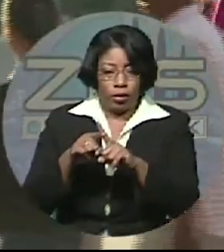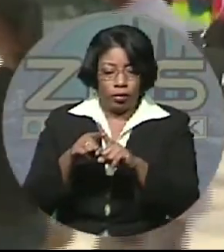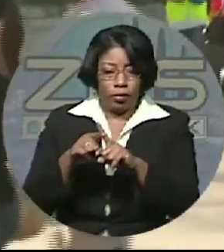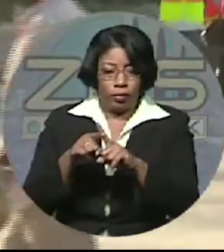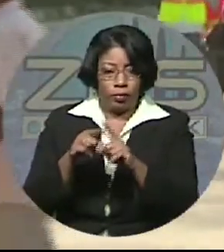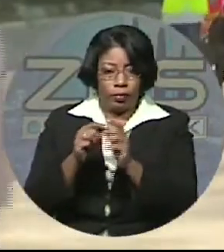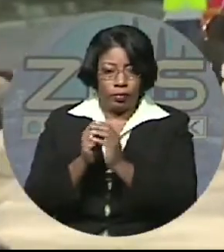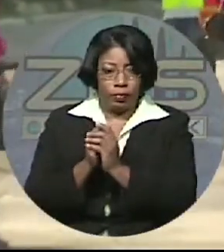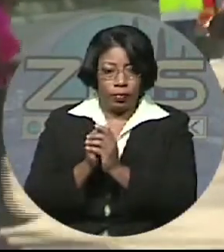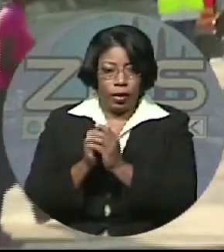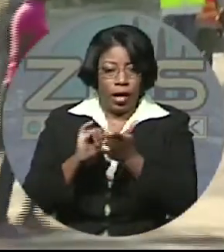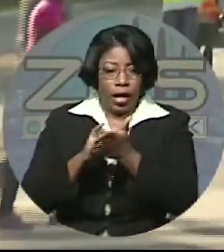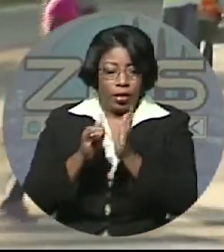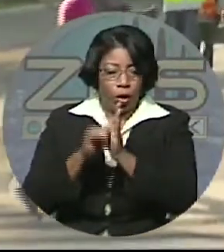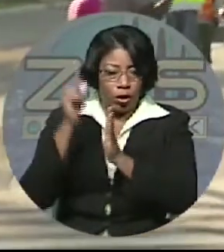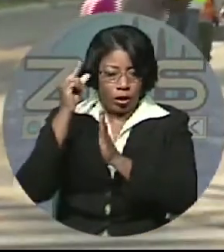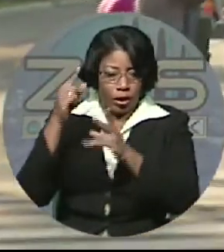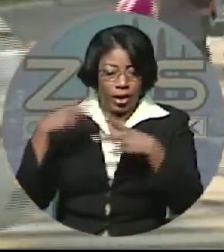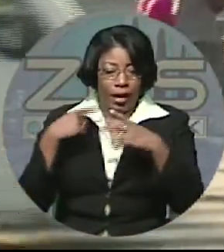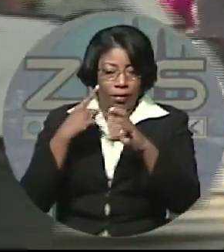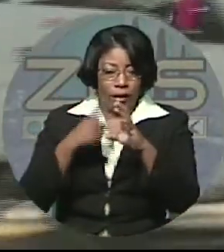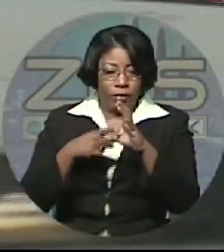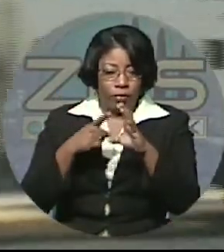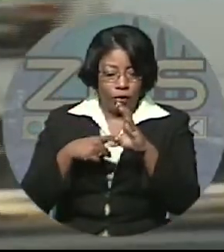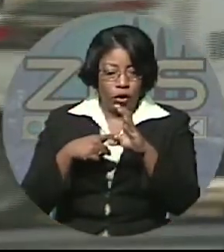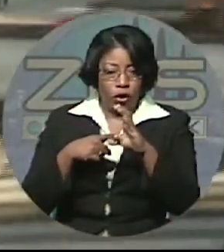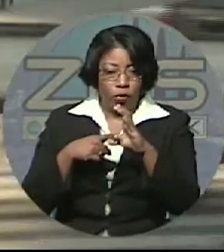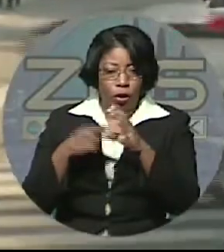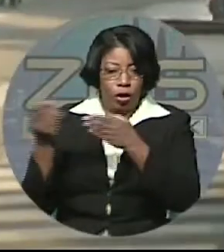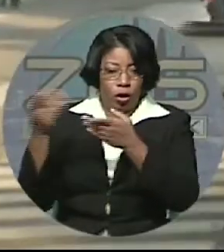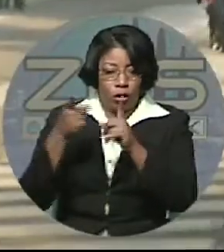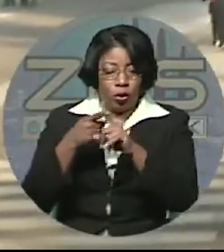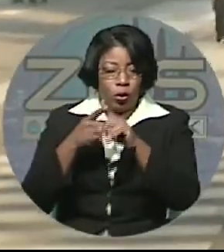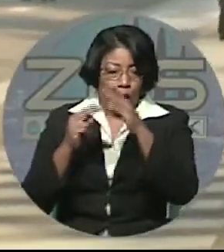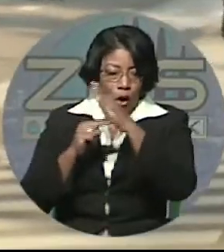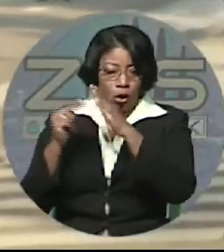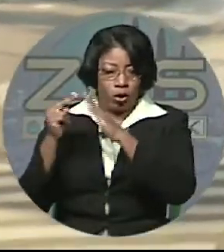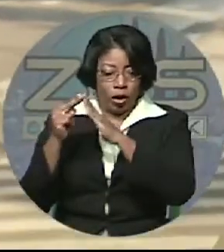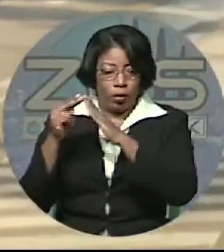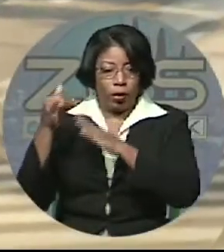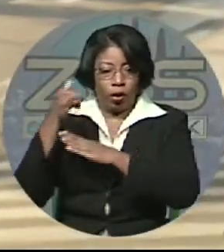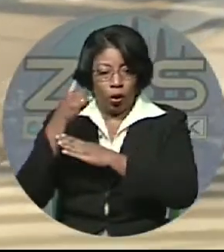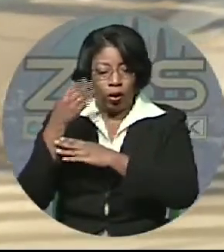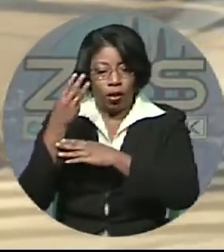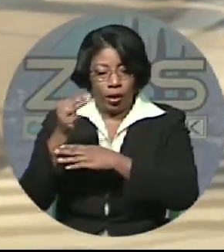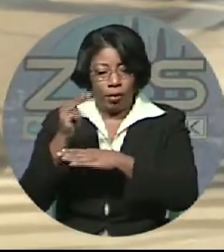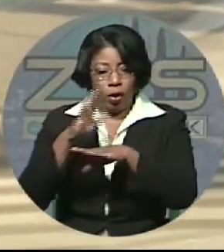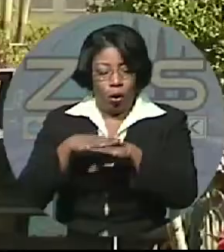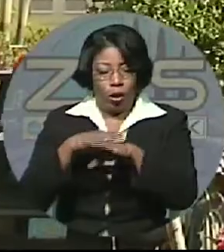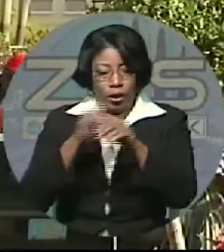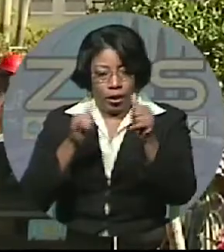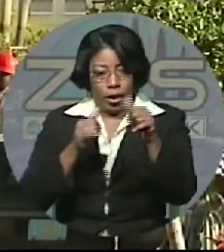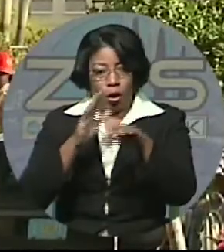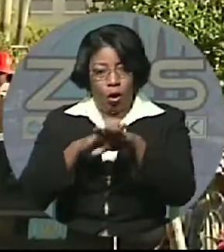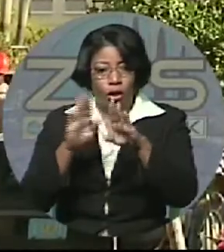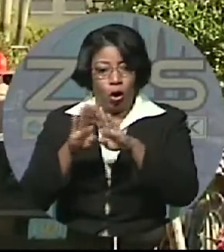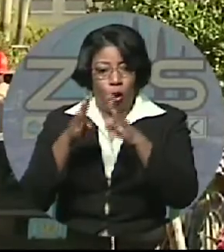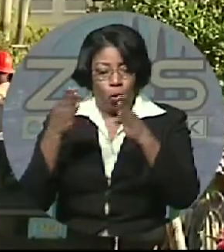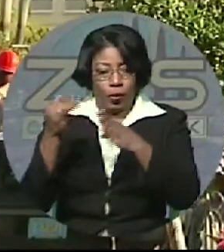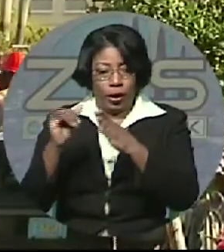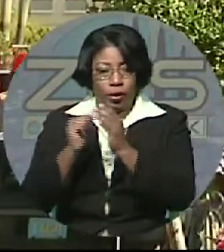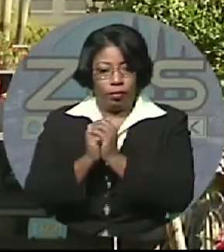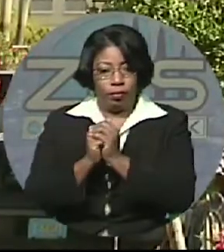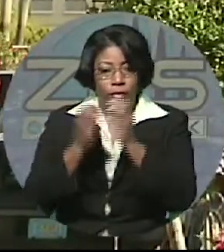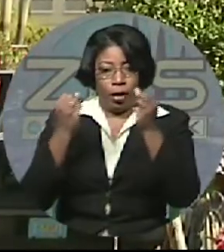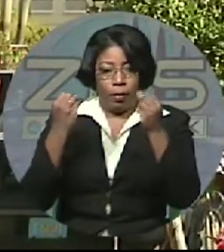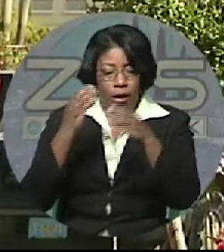learned that those guests who had confirmed bookings for Friday through to May have been notified on the delay in the opening. And most of the employees